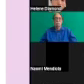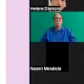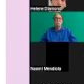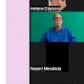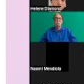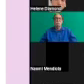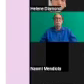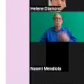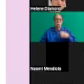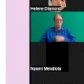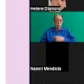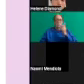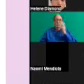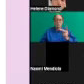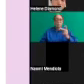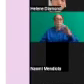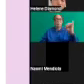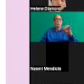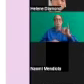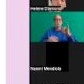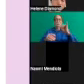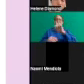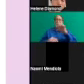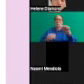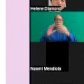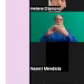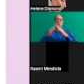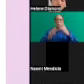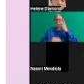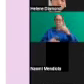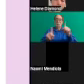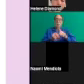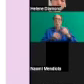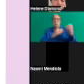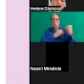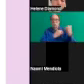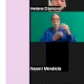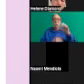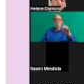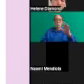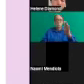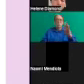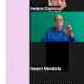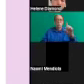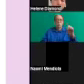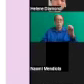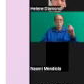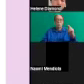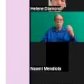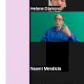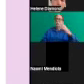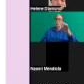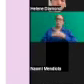we're seen as the disabled community is seen as a burden and something to be again pitied and